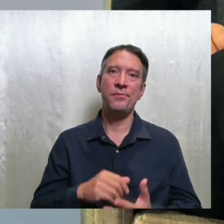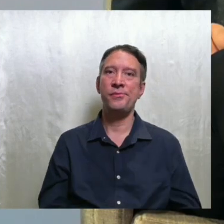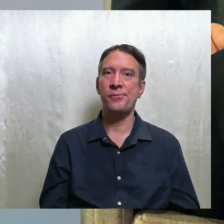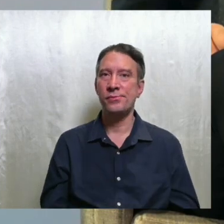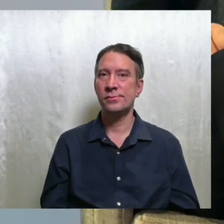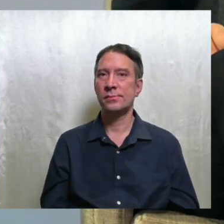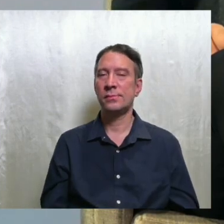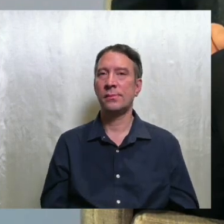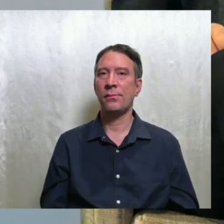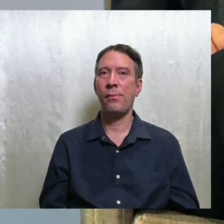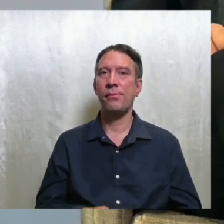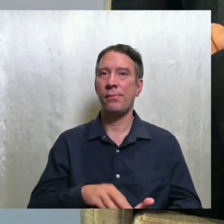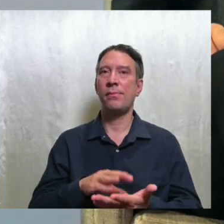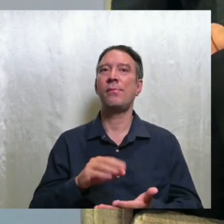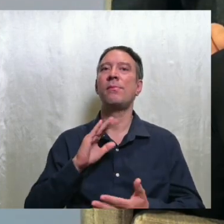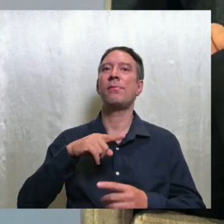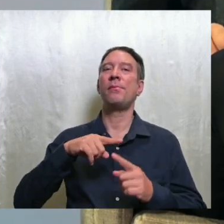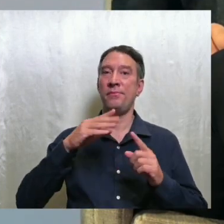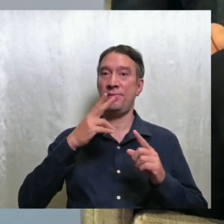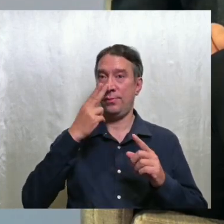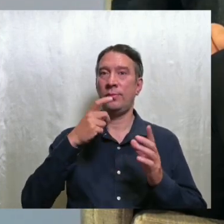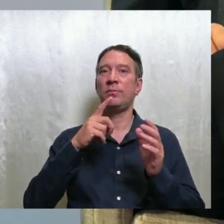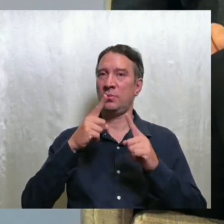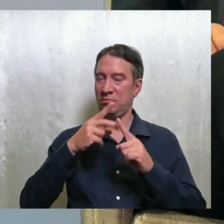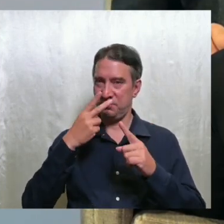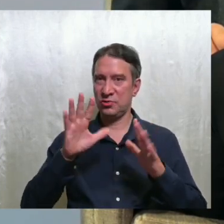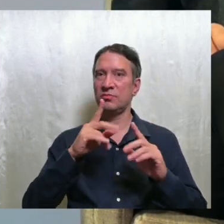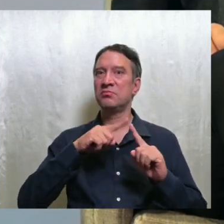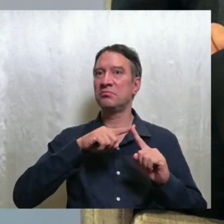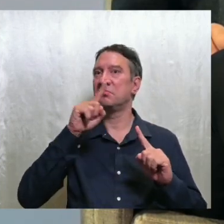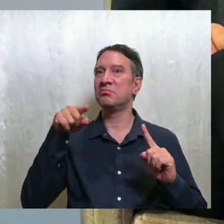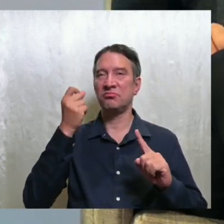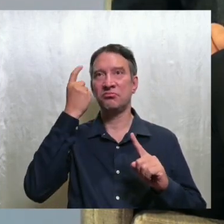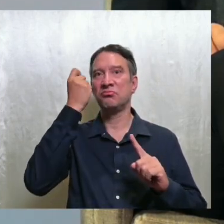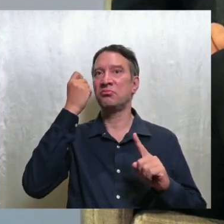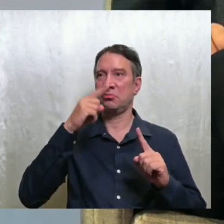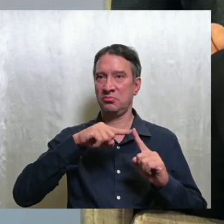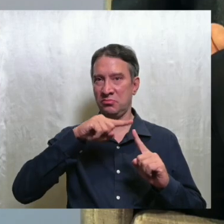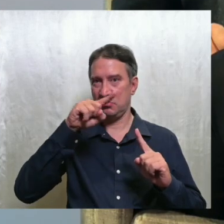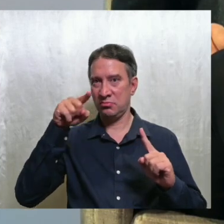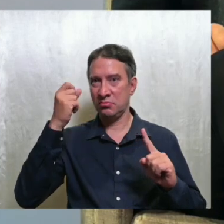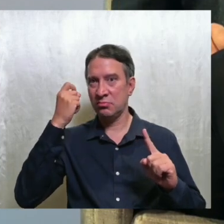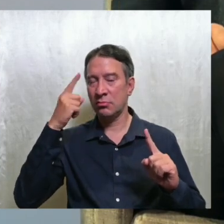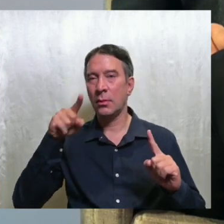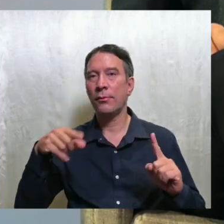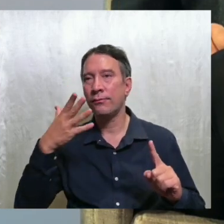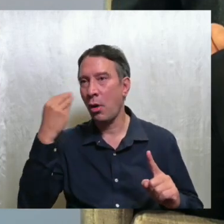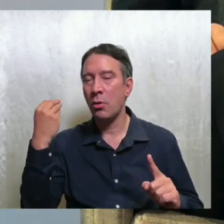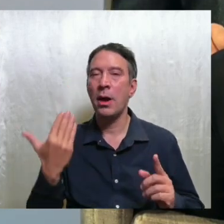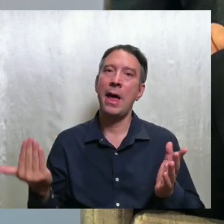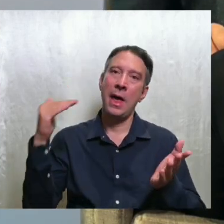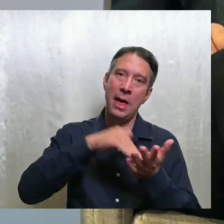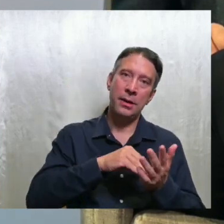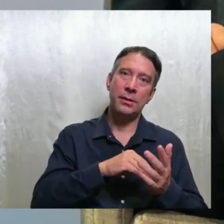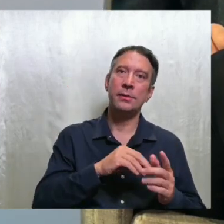makes sense. But given some amount of time, you might end up forgetting a lot of these things. You might not be able to connect the dots going forward because